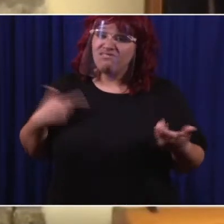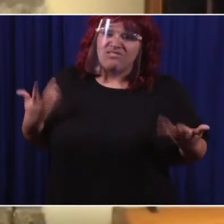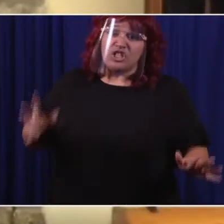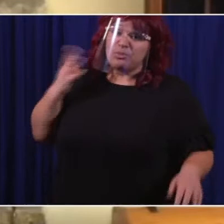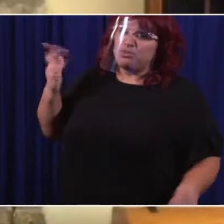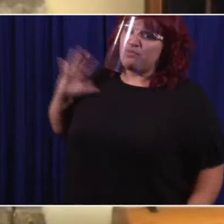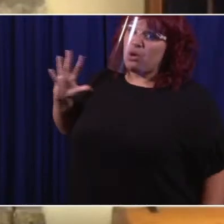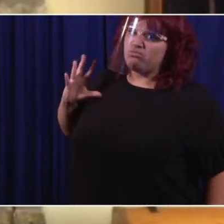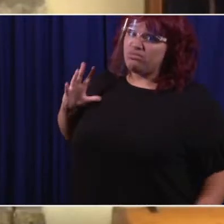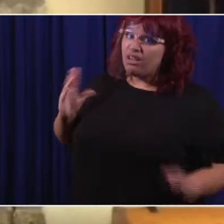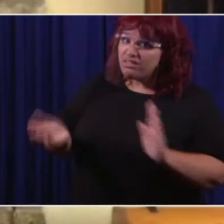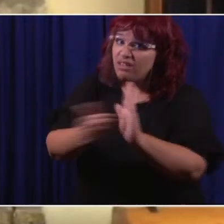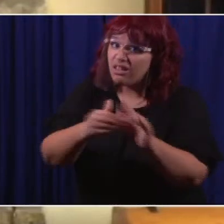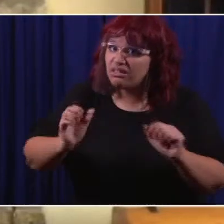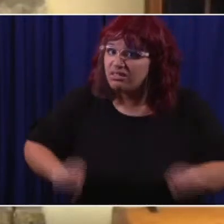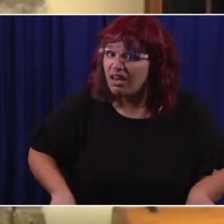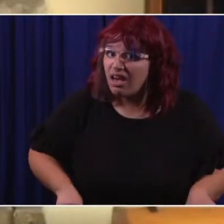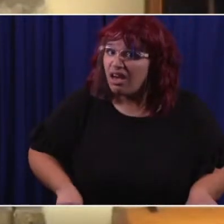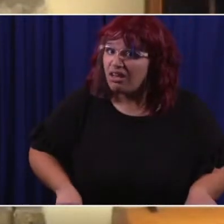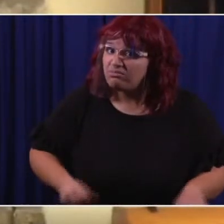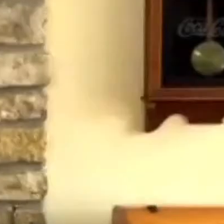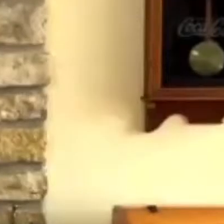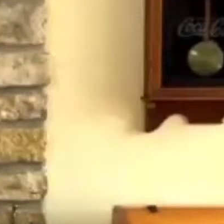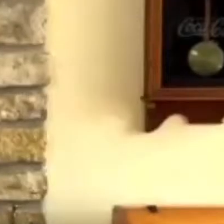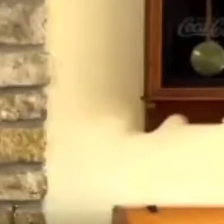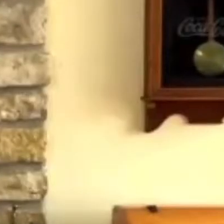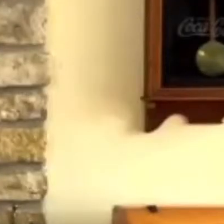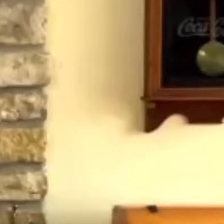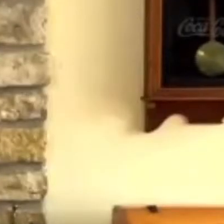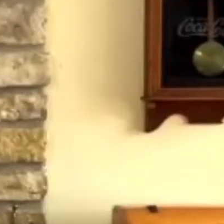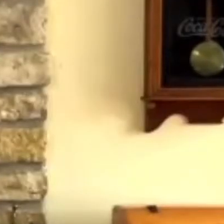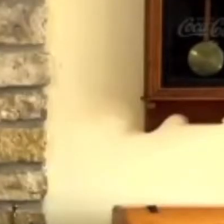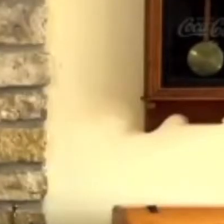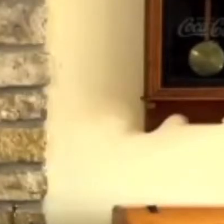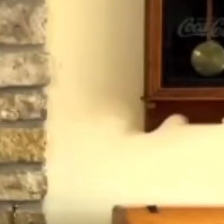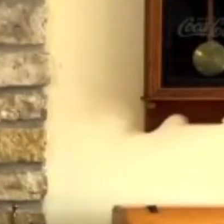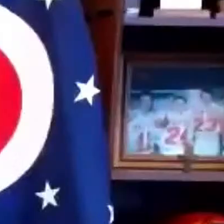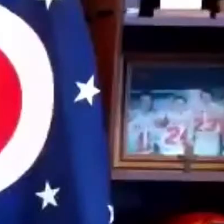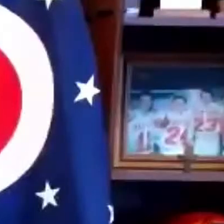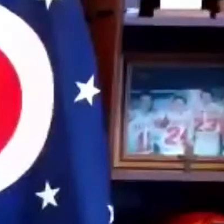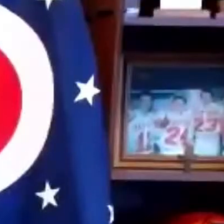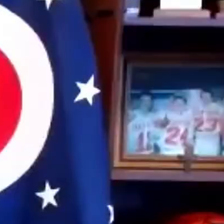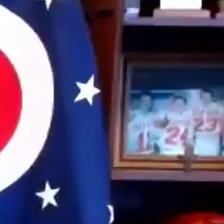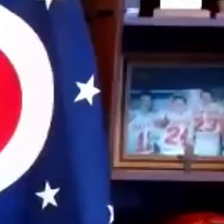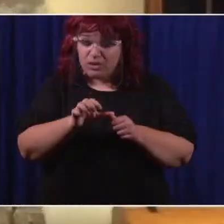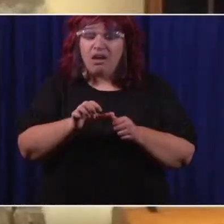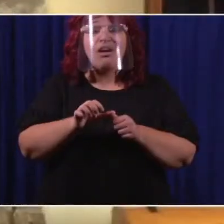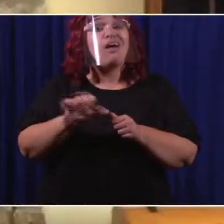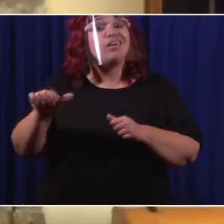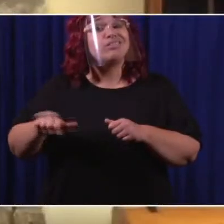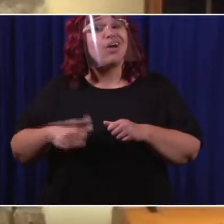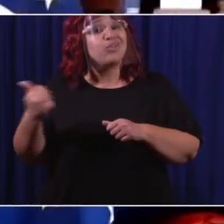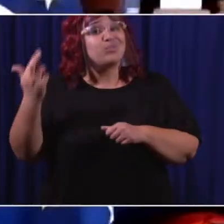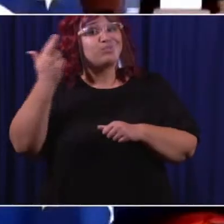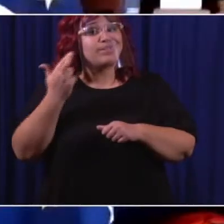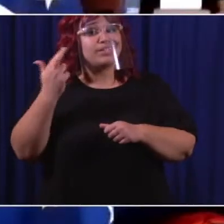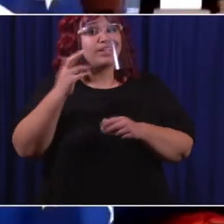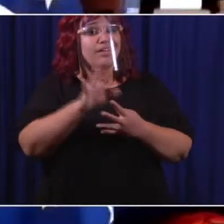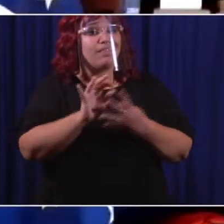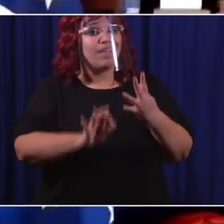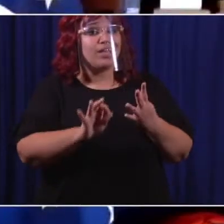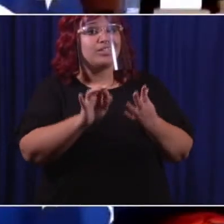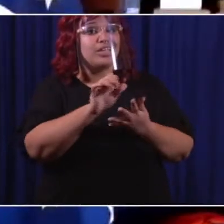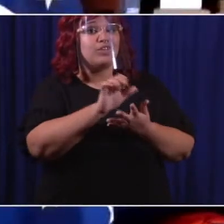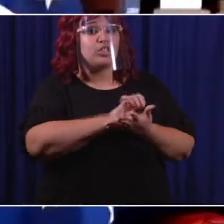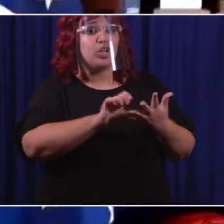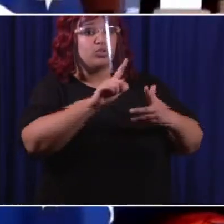if I could add on that, remember also that was also due to a lack of PPE. And we have worked very hard to build a supply